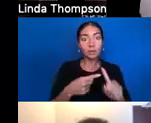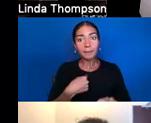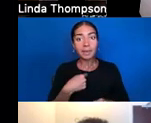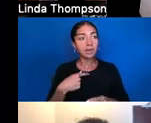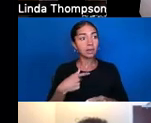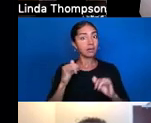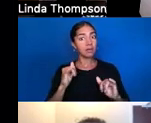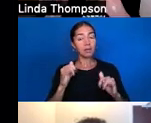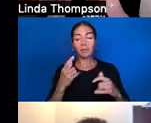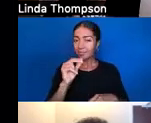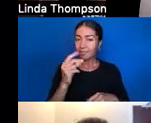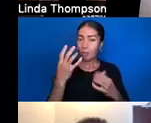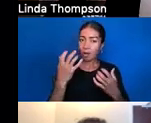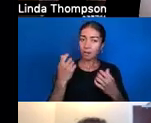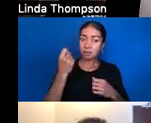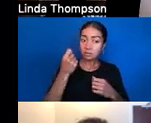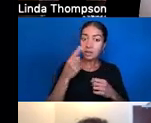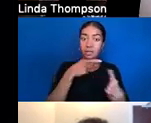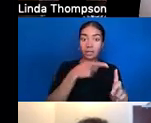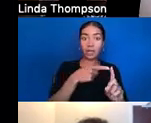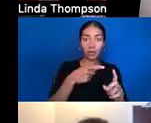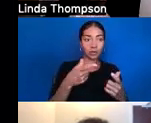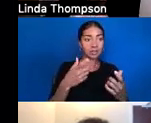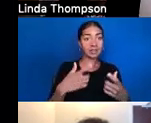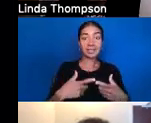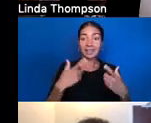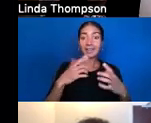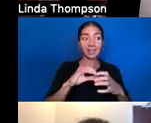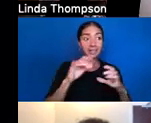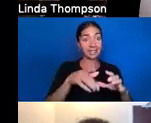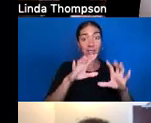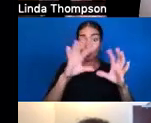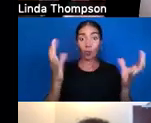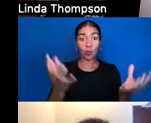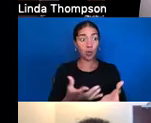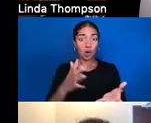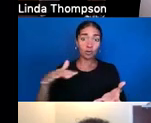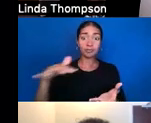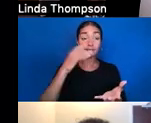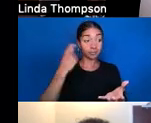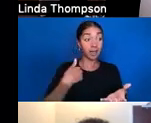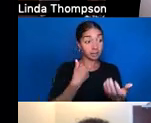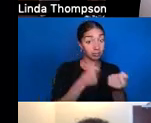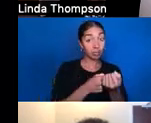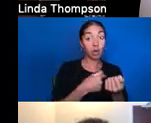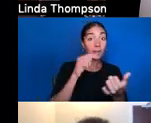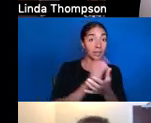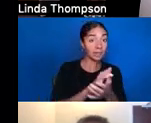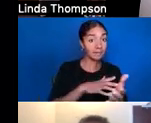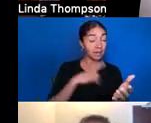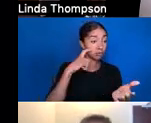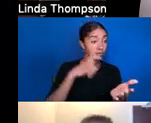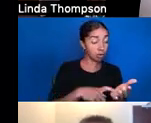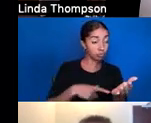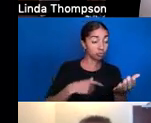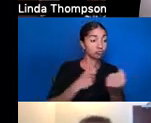whole world. And while I am supporting and I am believing and I am acknowledging and validating